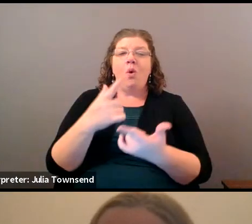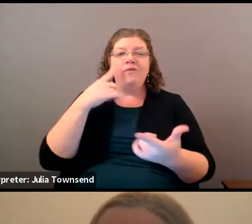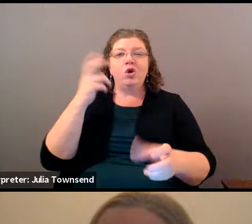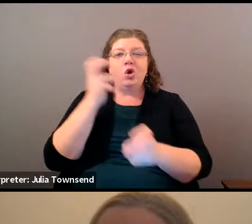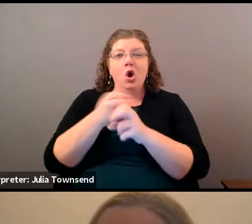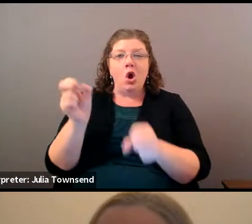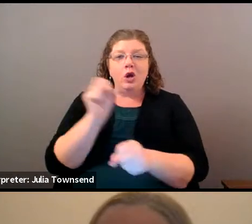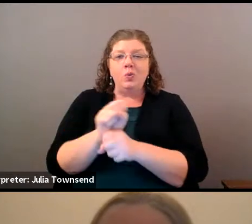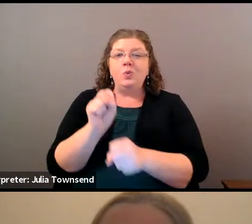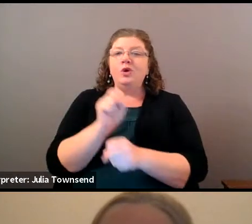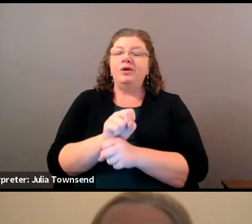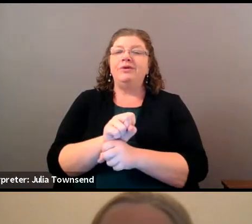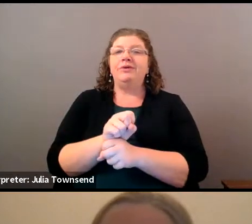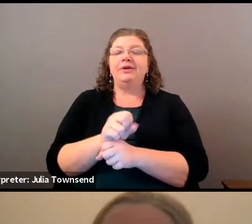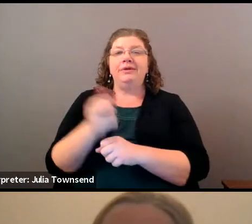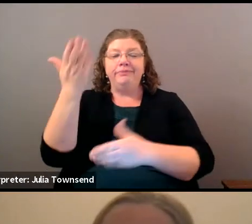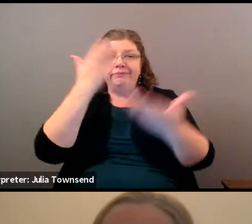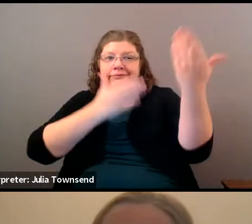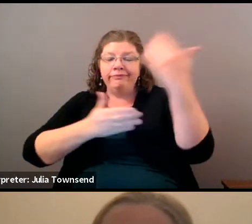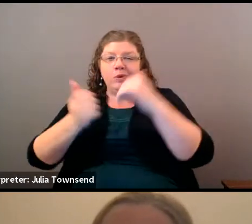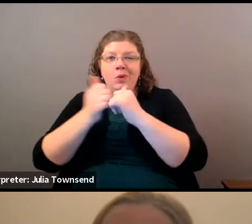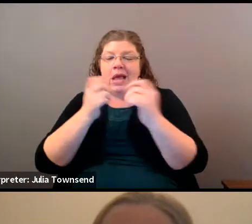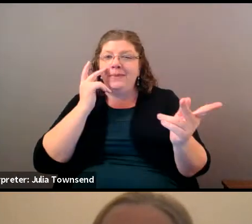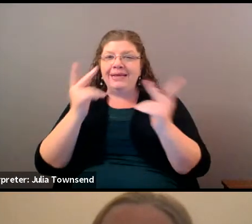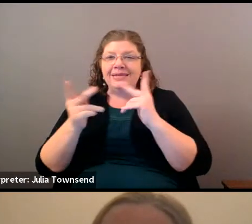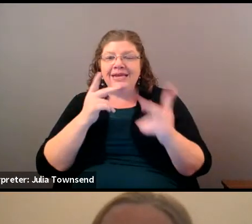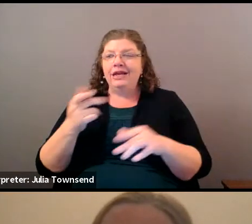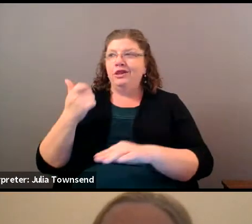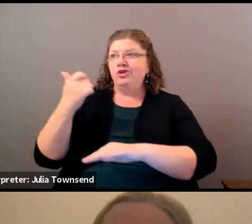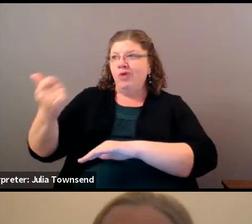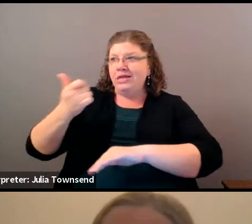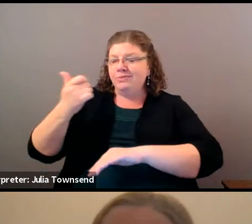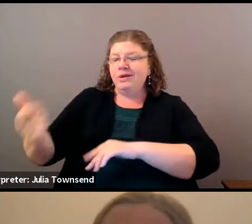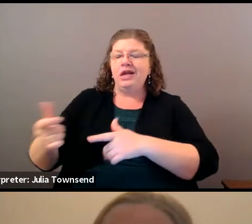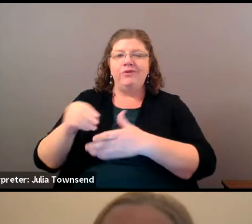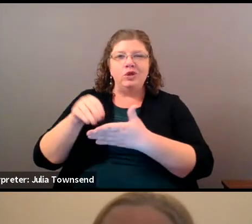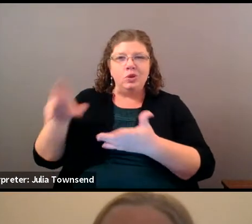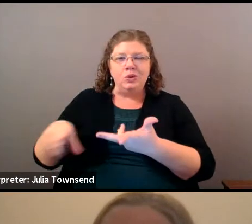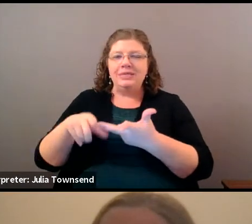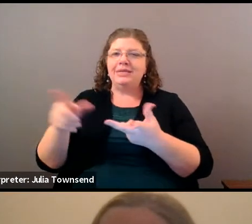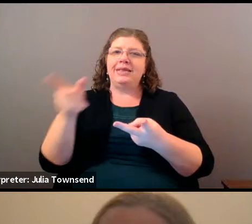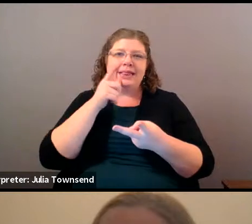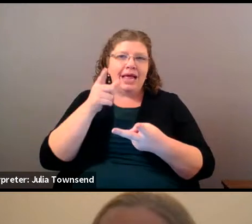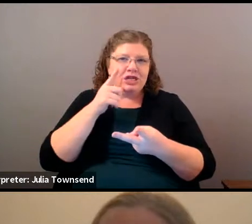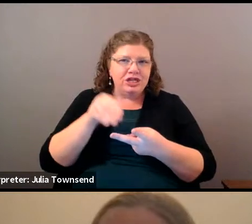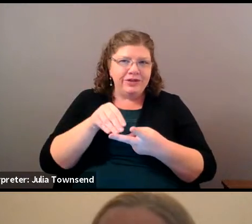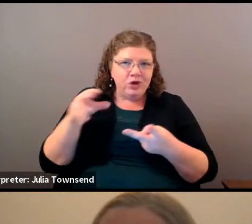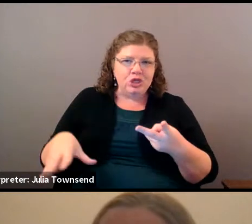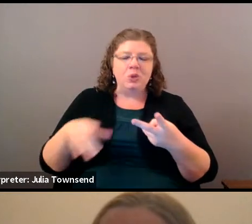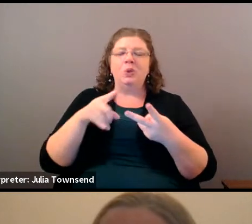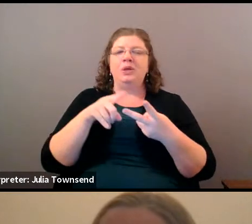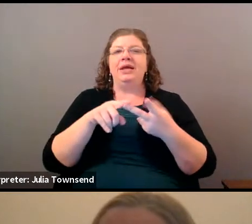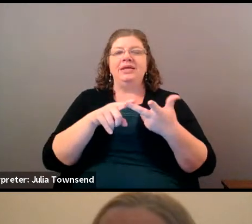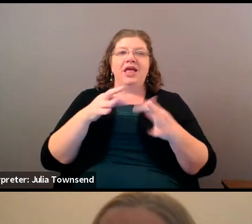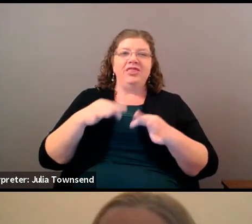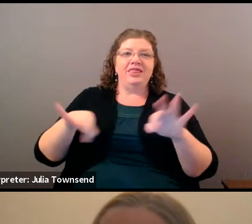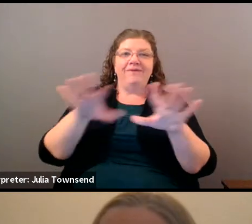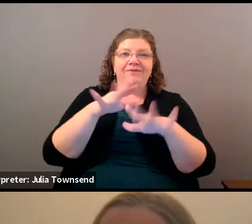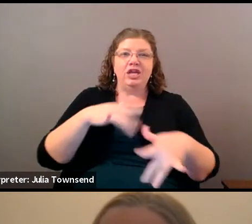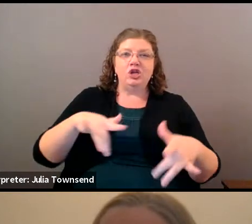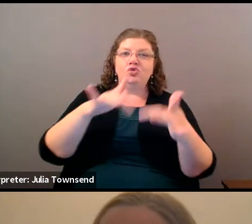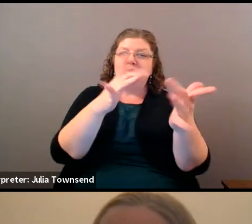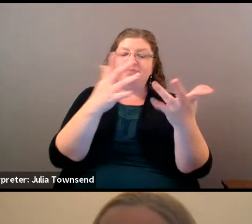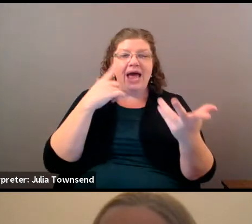work behind the scenes, the transportation for our students, the lunches, the field trips. I had to read